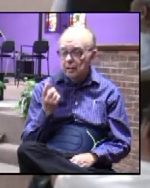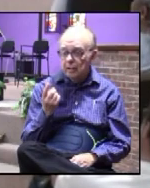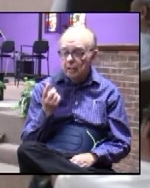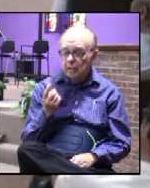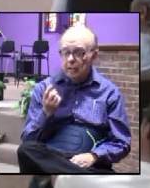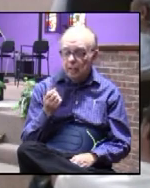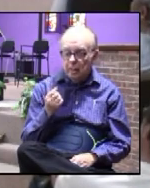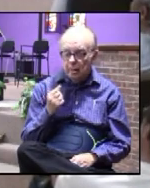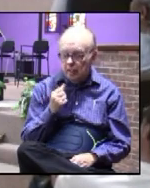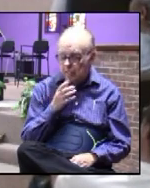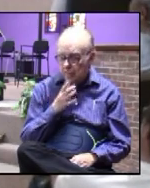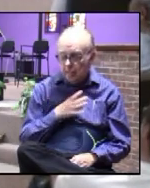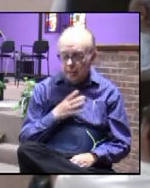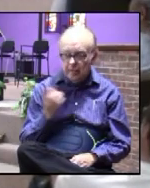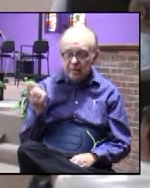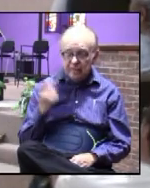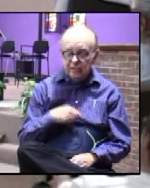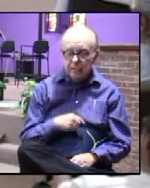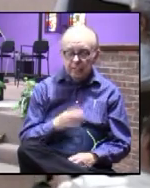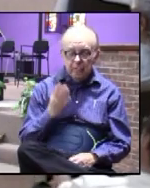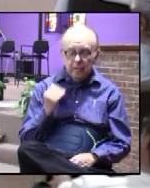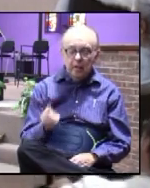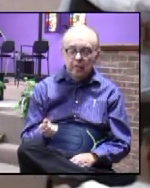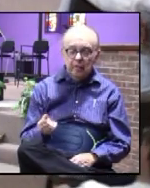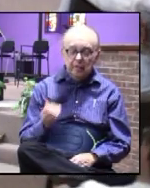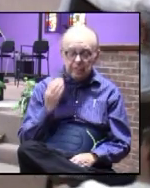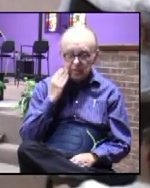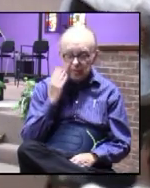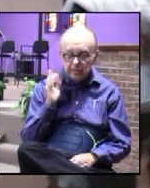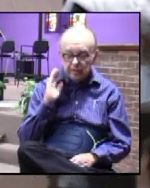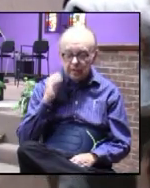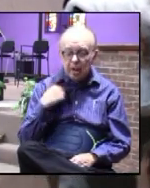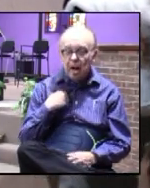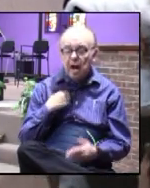She came here because she knows that I'm going to die.